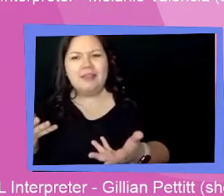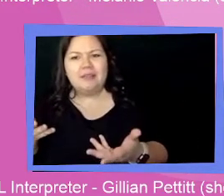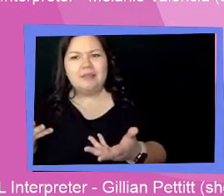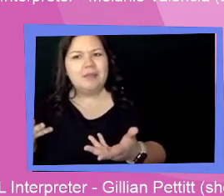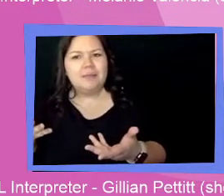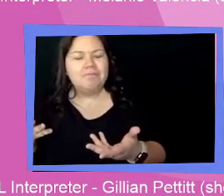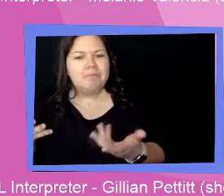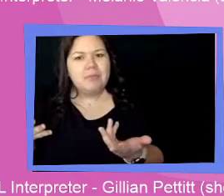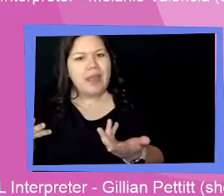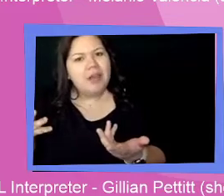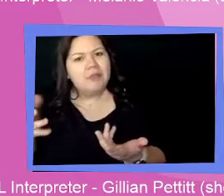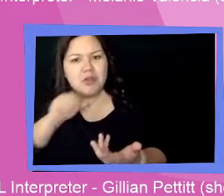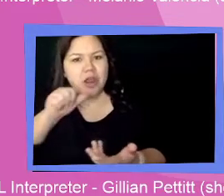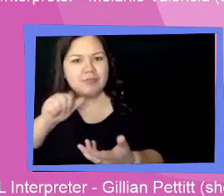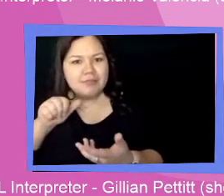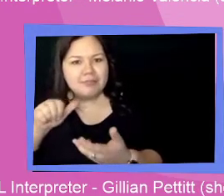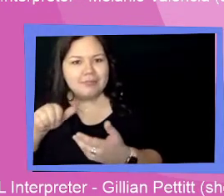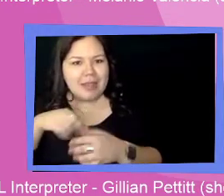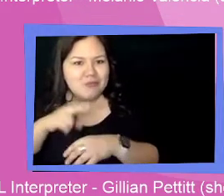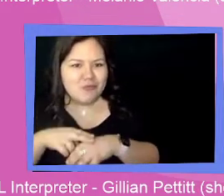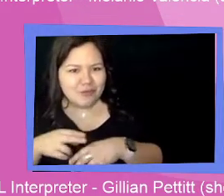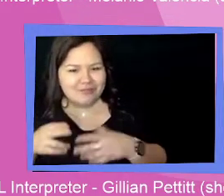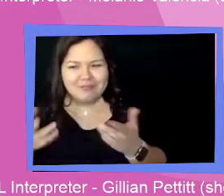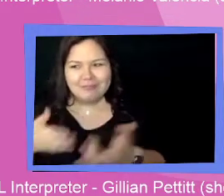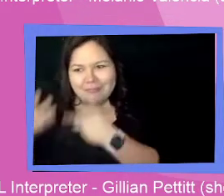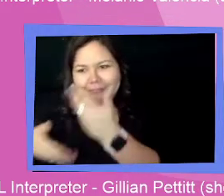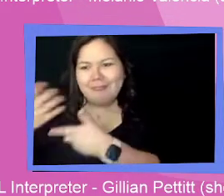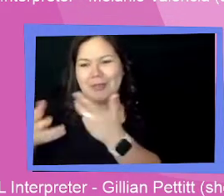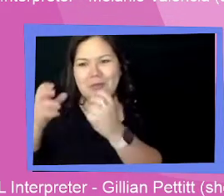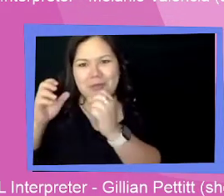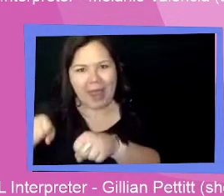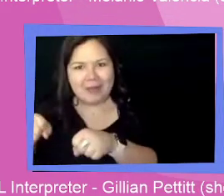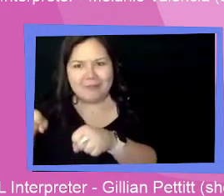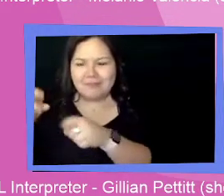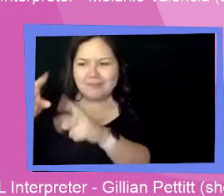natural. Instead of straight on, that was good.